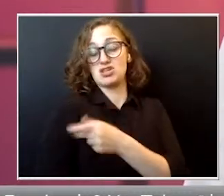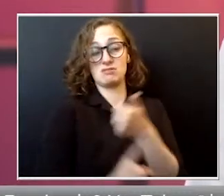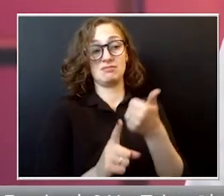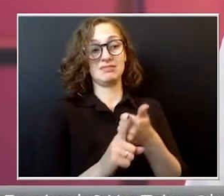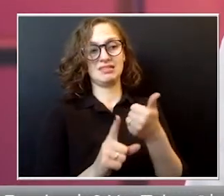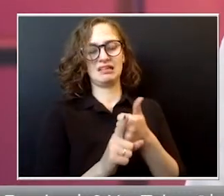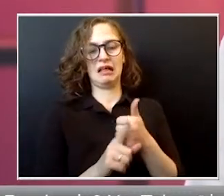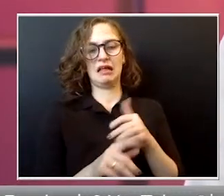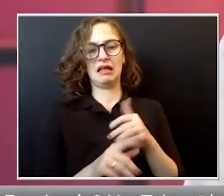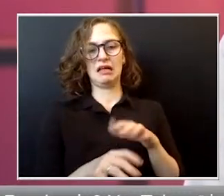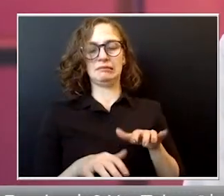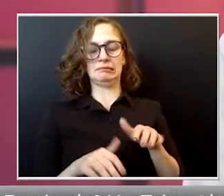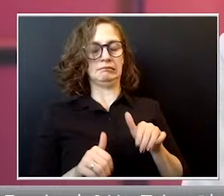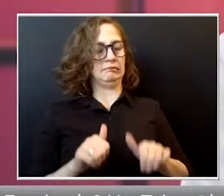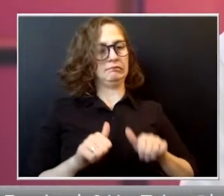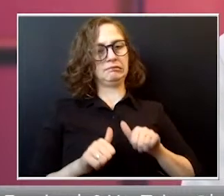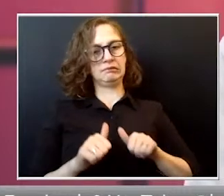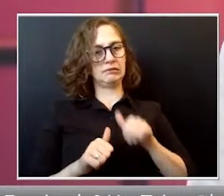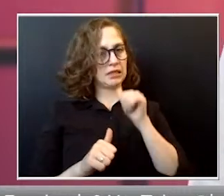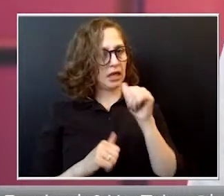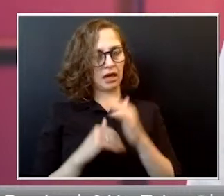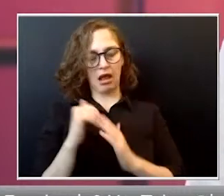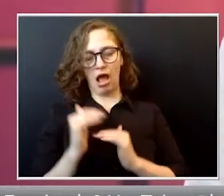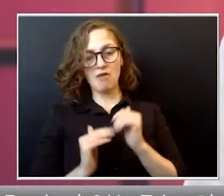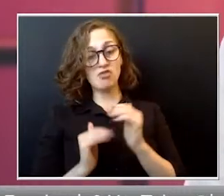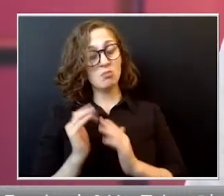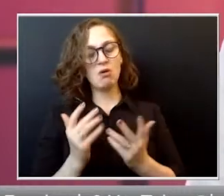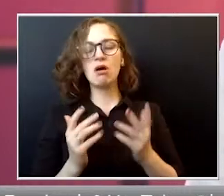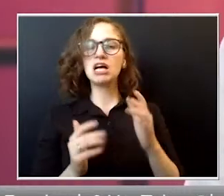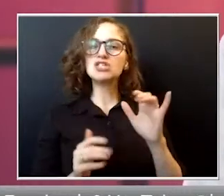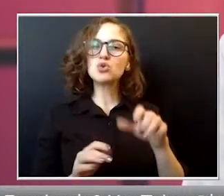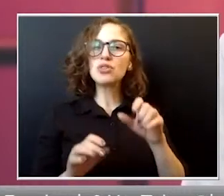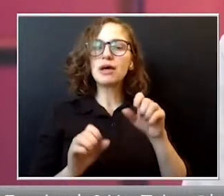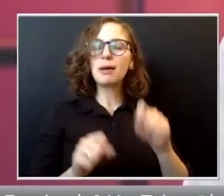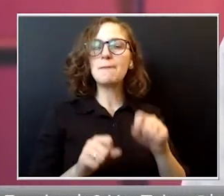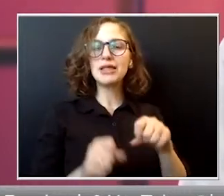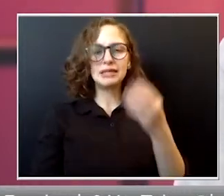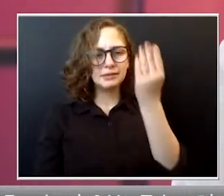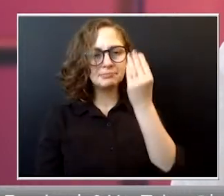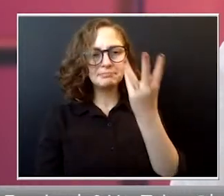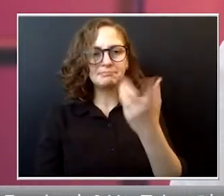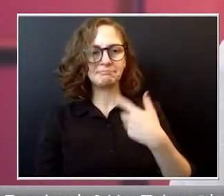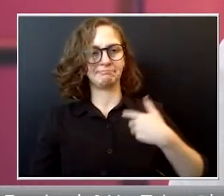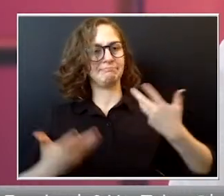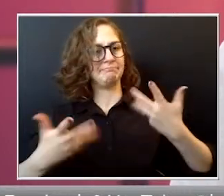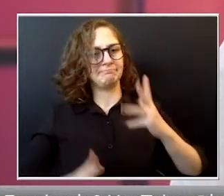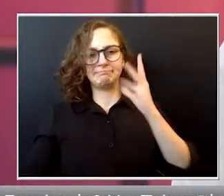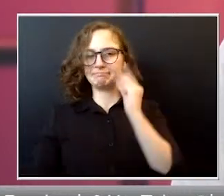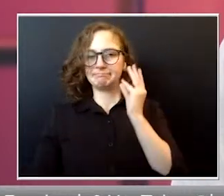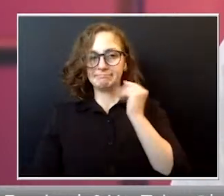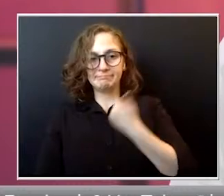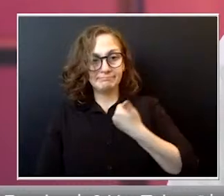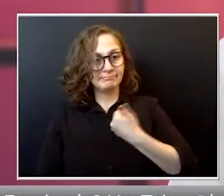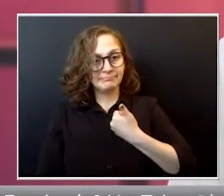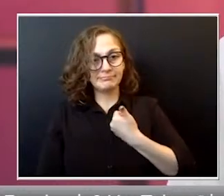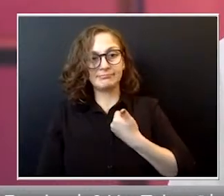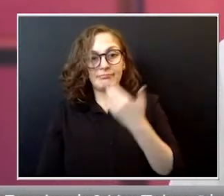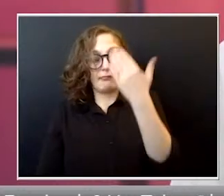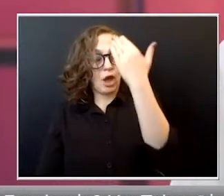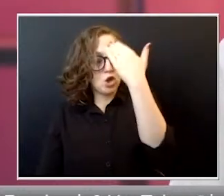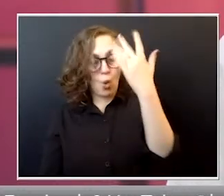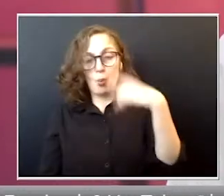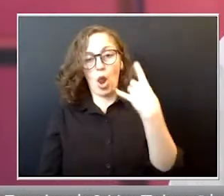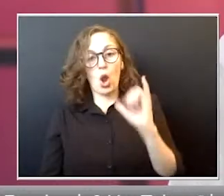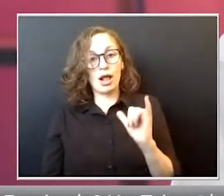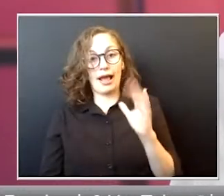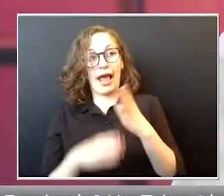intervention, and being able to say, I've walked in your shoes and I know what it looks like afterwards, and then for them to see your recovery, the